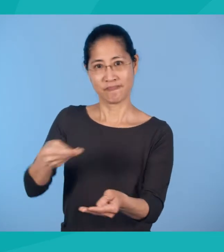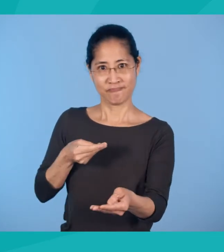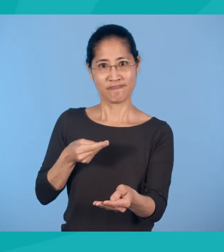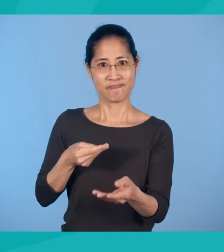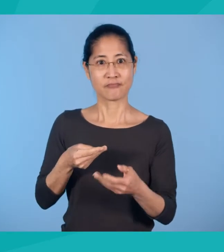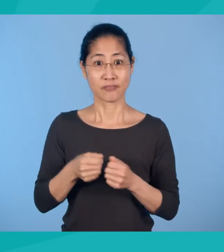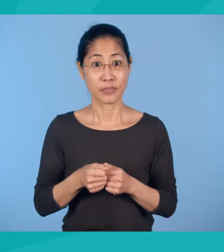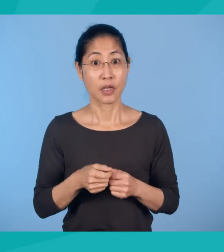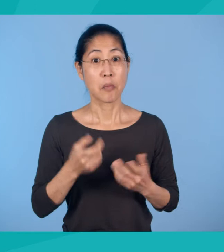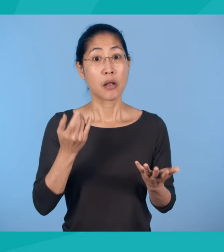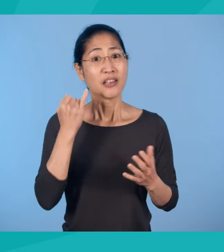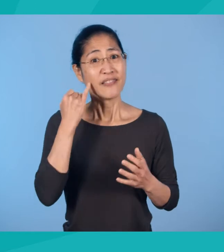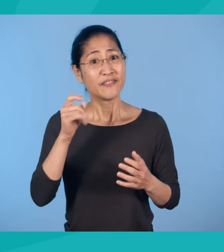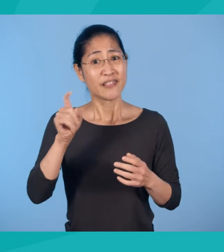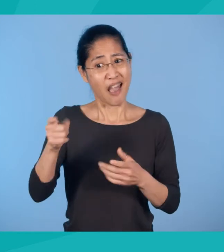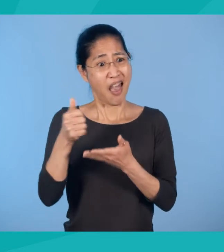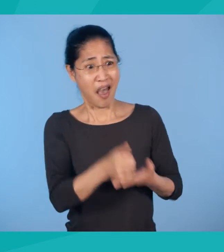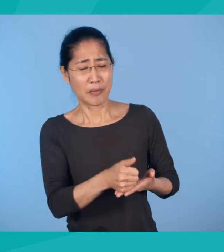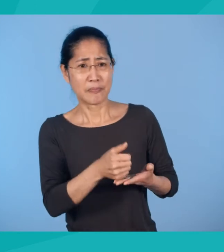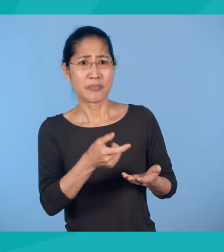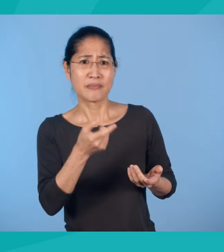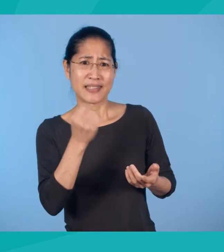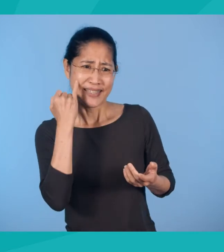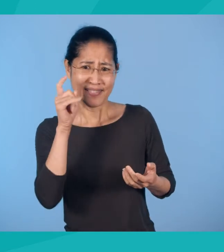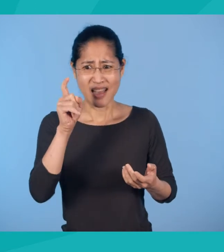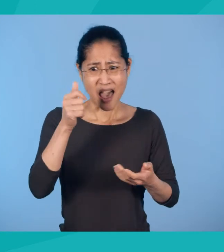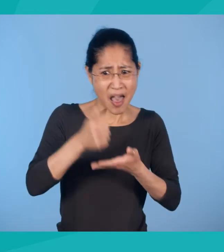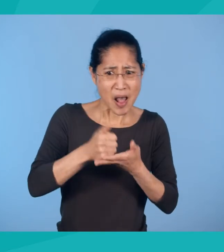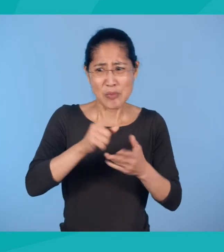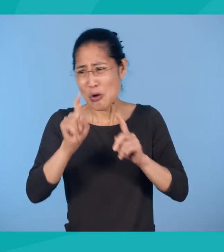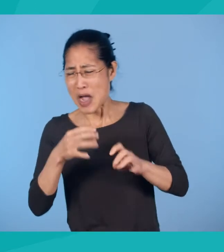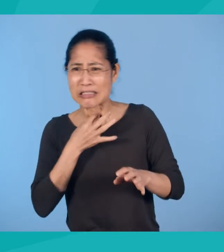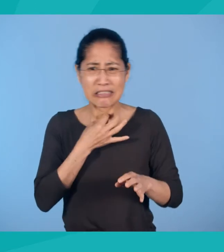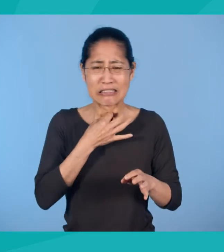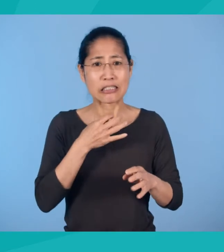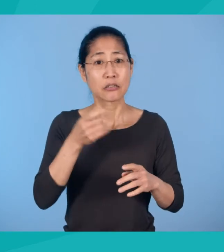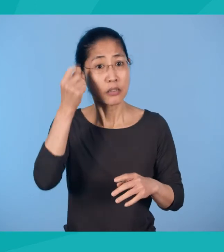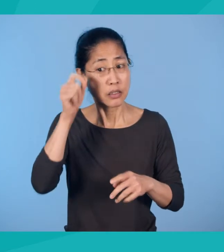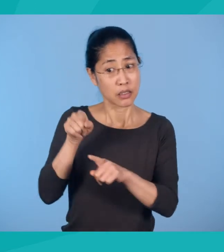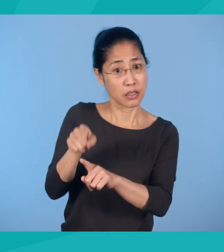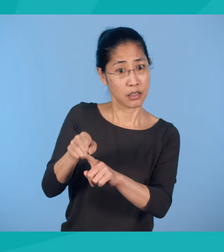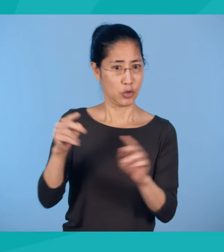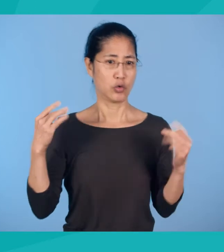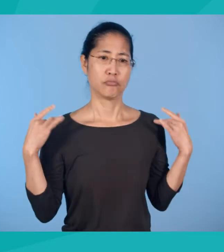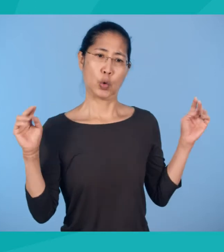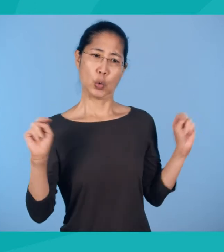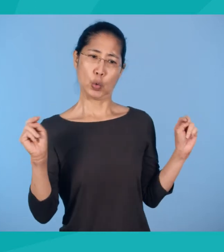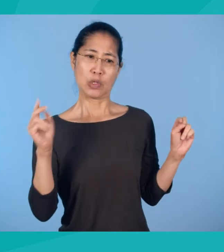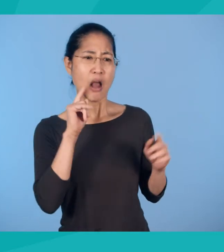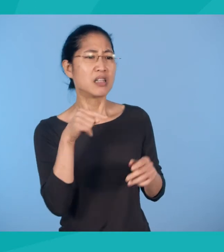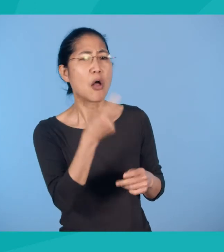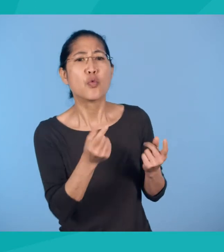questions. They can help you in a nonpartisan manner, and, if needed, they can contact the County Elections Department directly for further